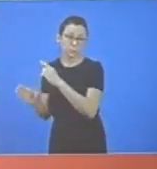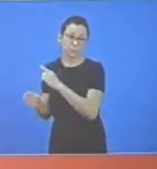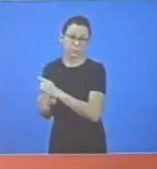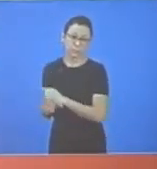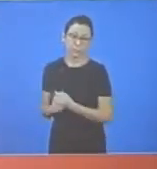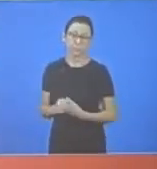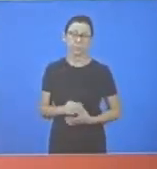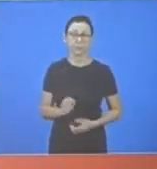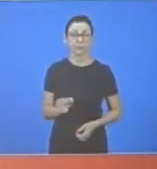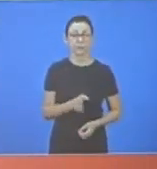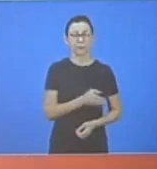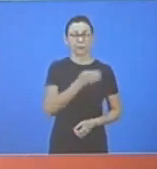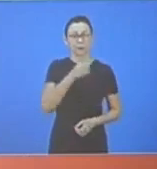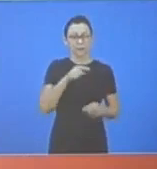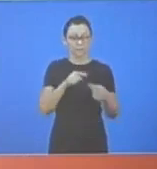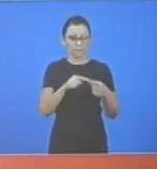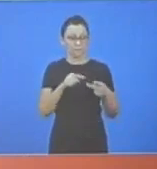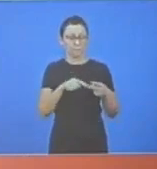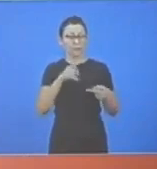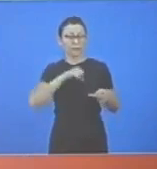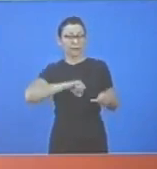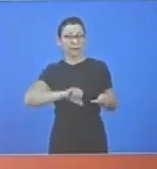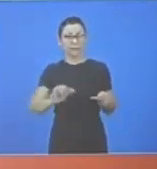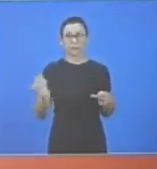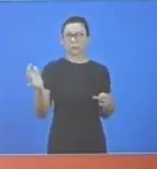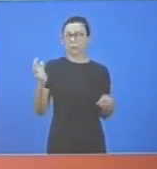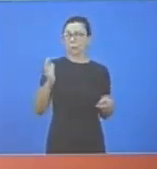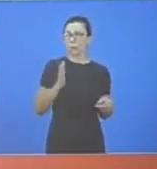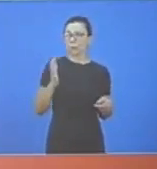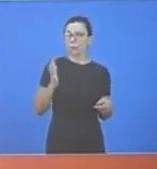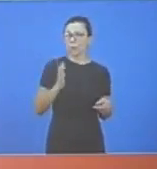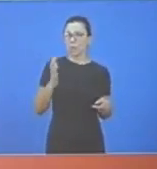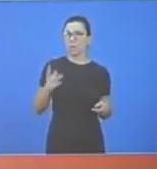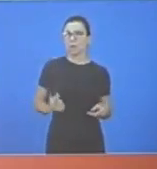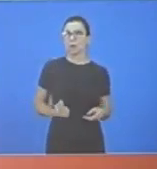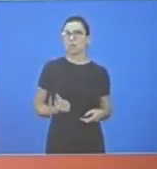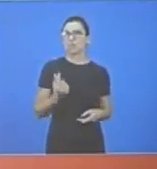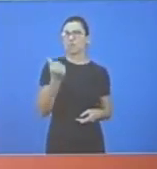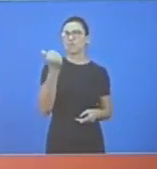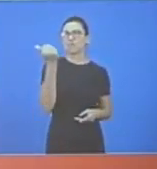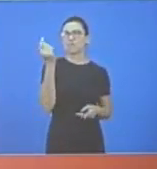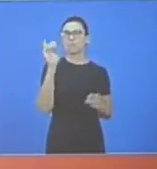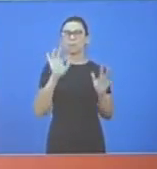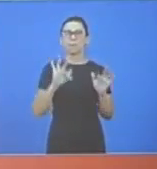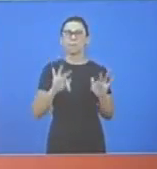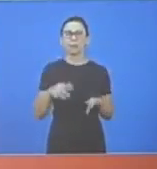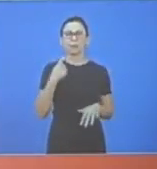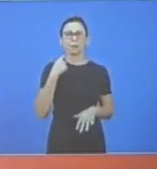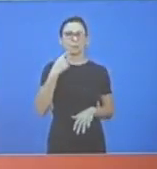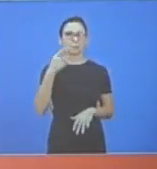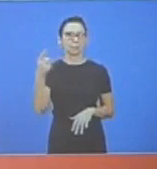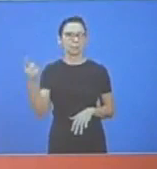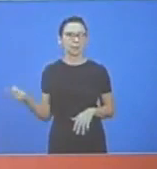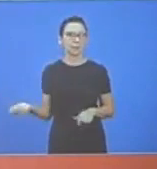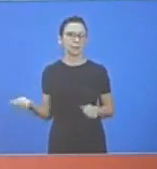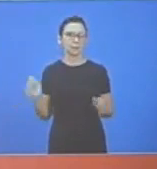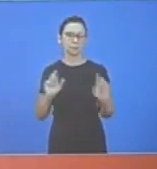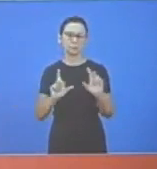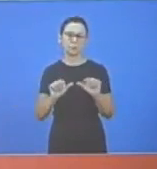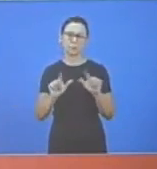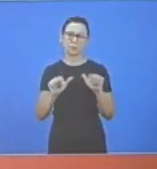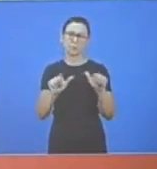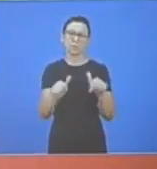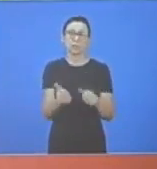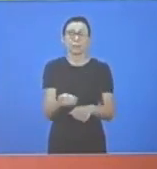and now I'm so rich that I'm not going to take care of the things of the Lord because I have money to go to the